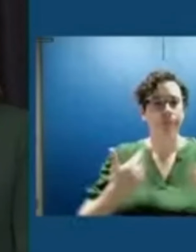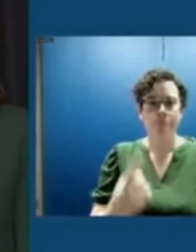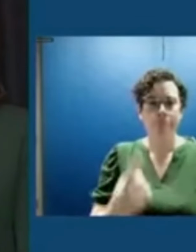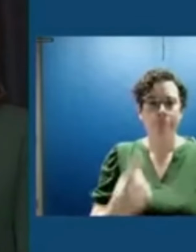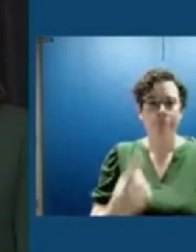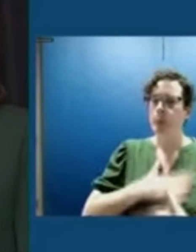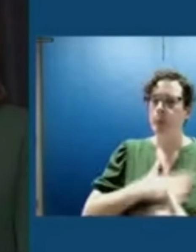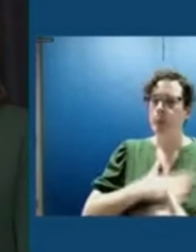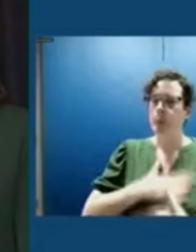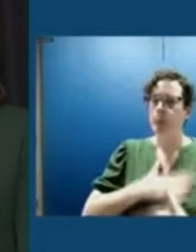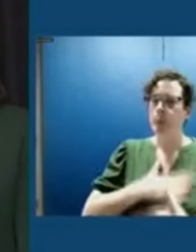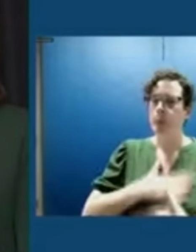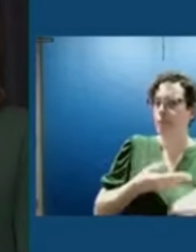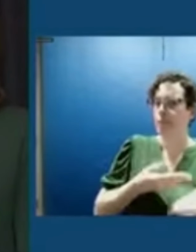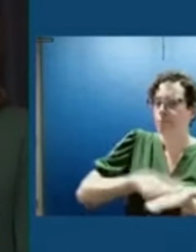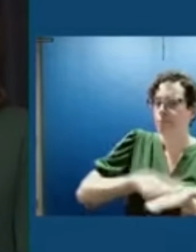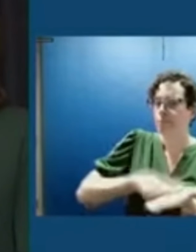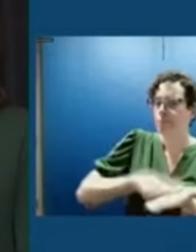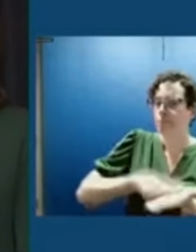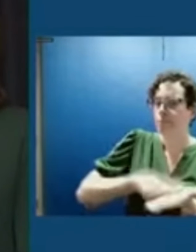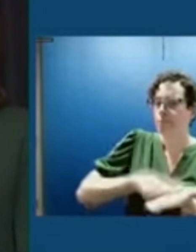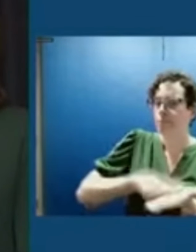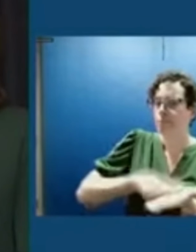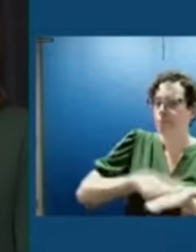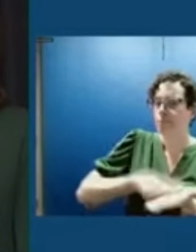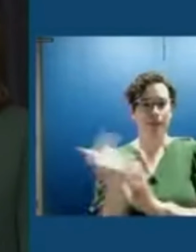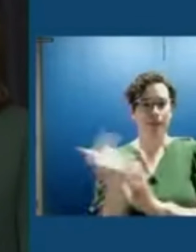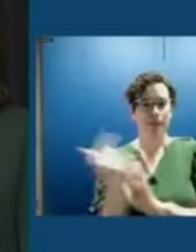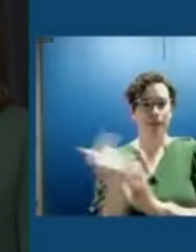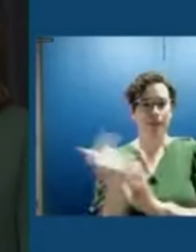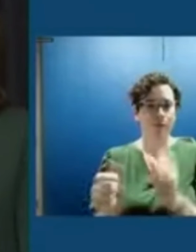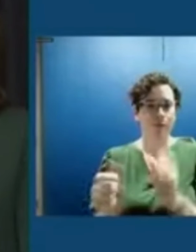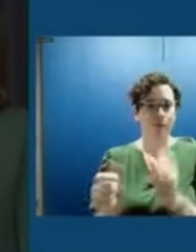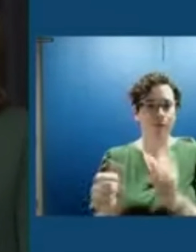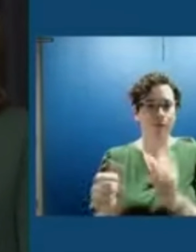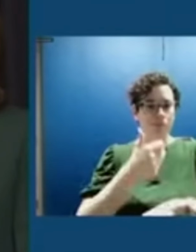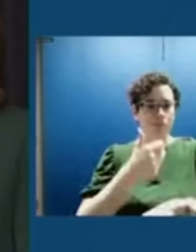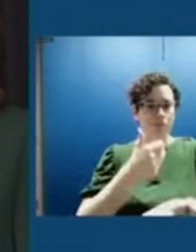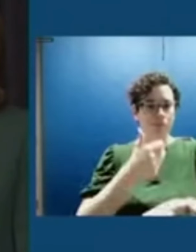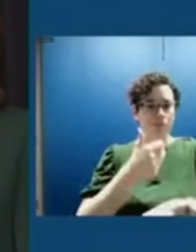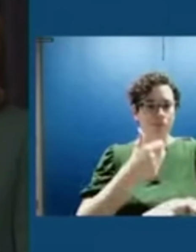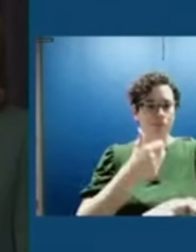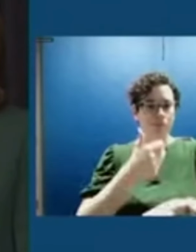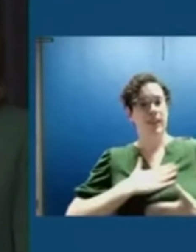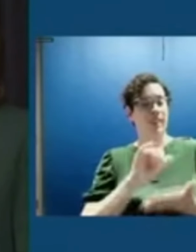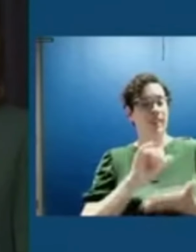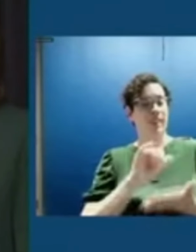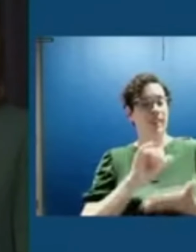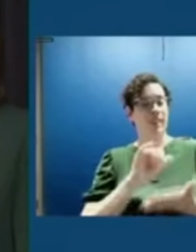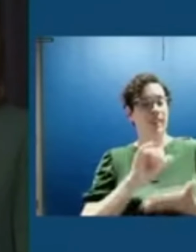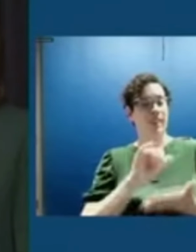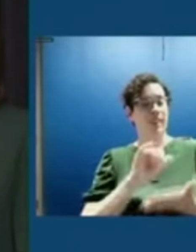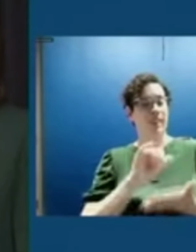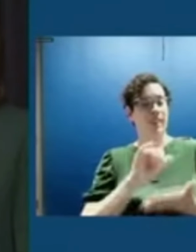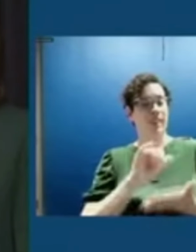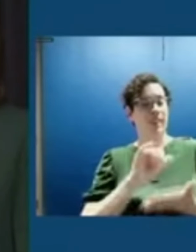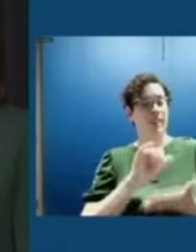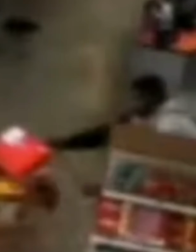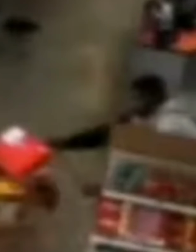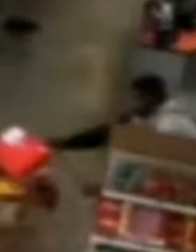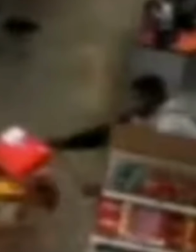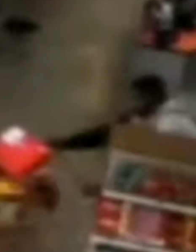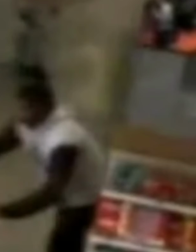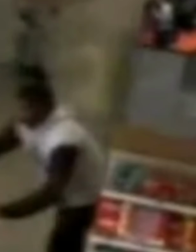changes in the law that will allow Mike McMahon, myself, and other DAs to prosecute people and to hold them accountable.